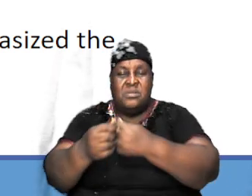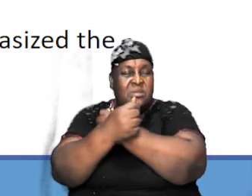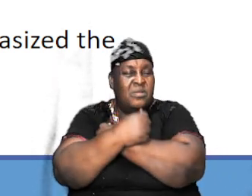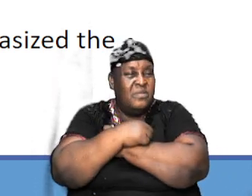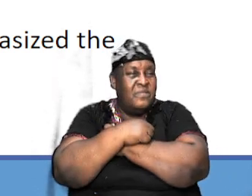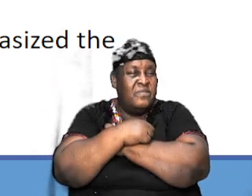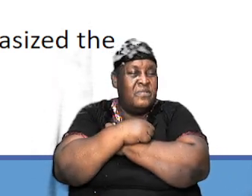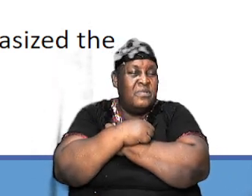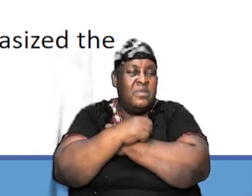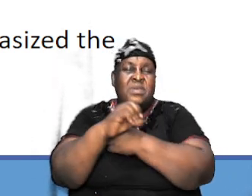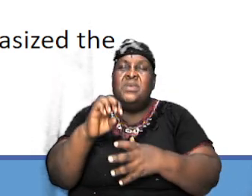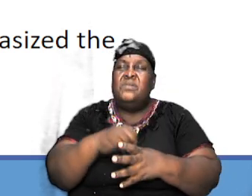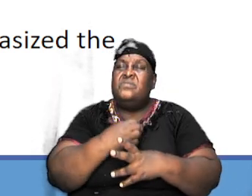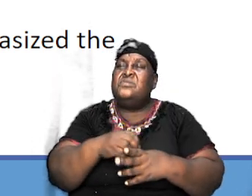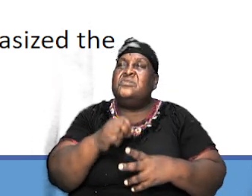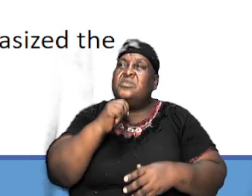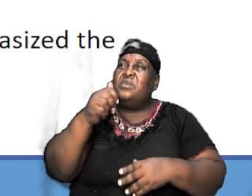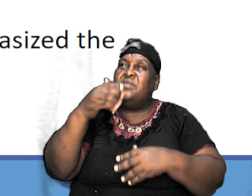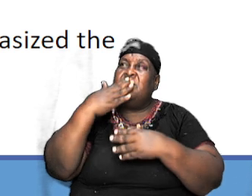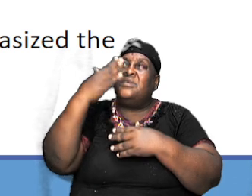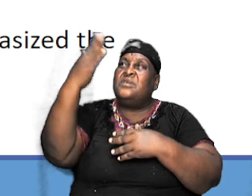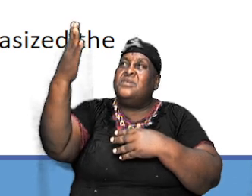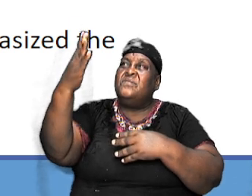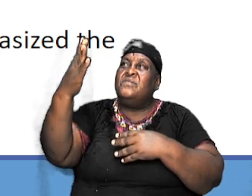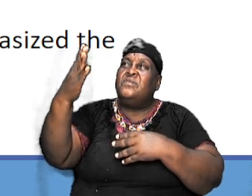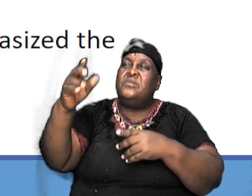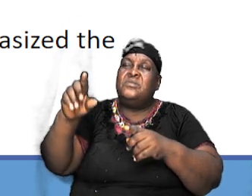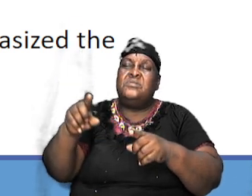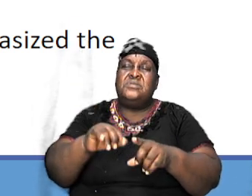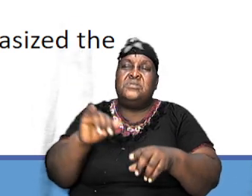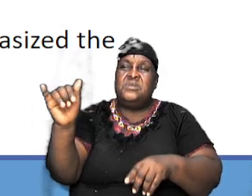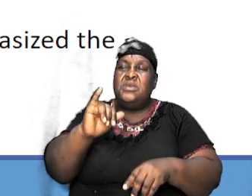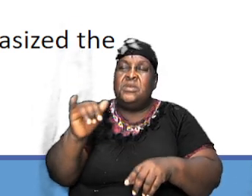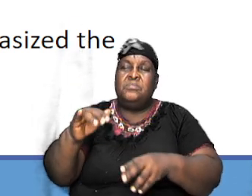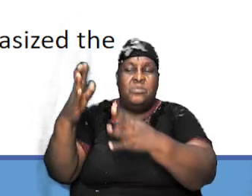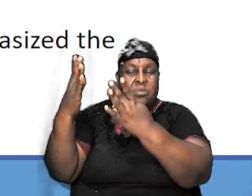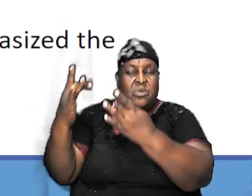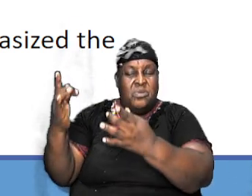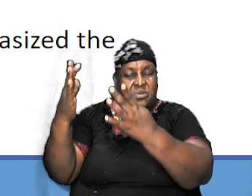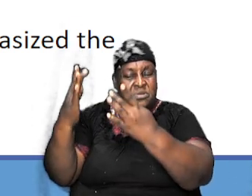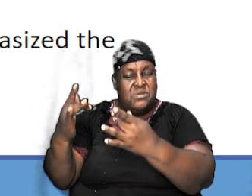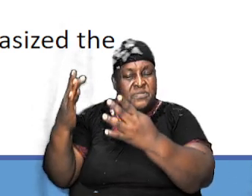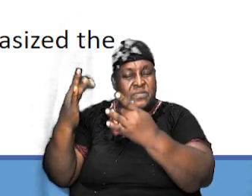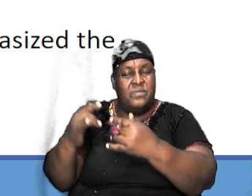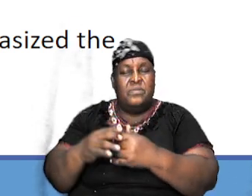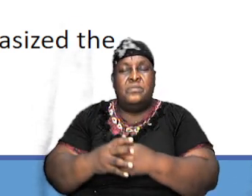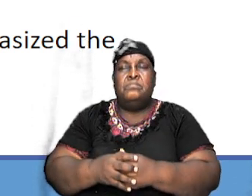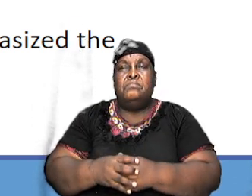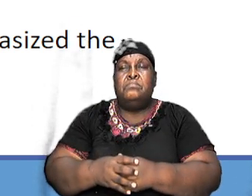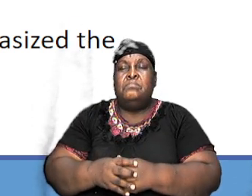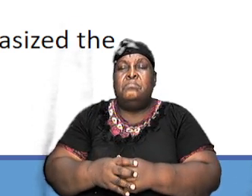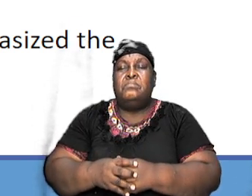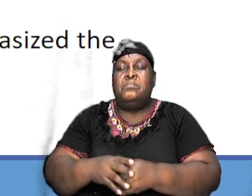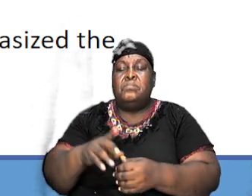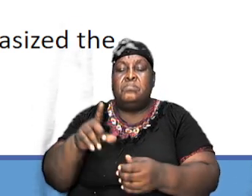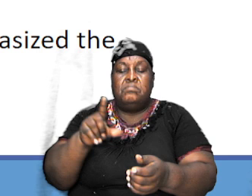to the unthankful and also to the merciful. And you can find that in Luke 6,